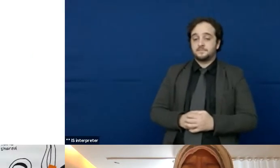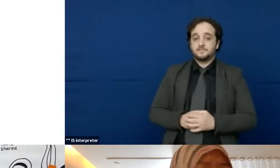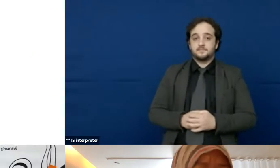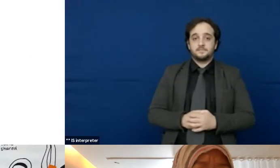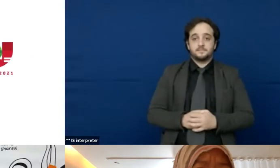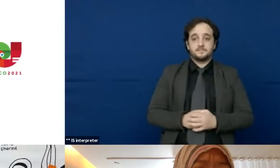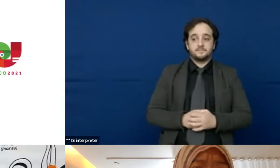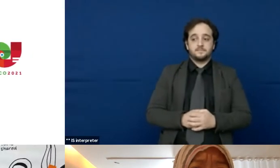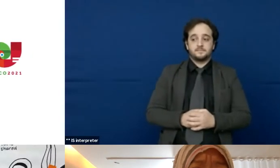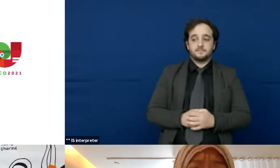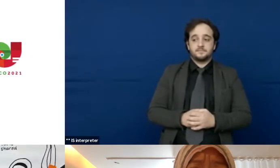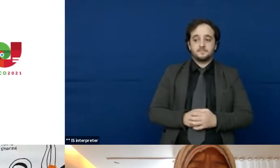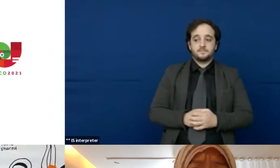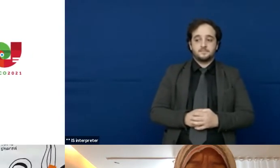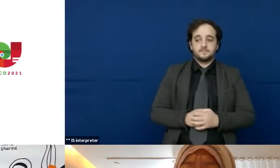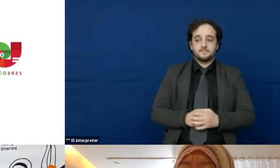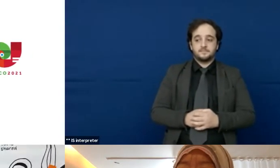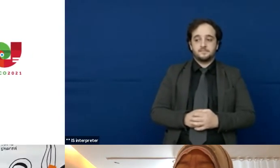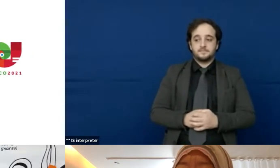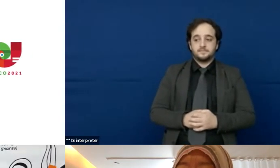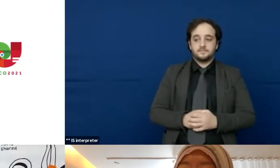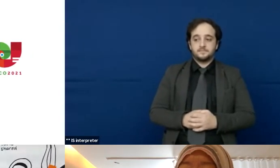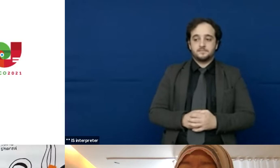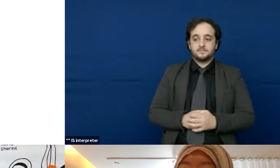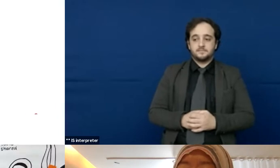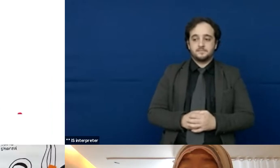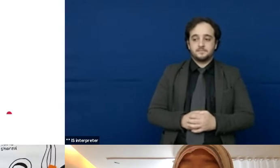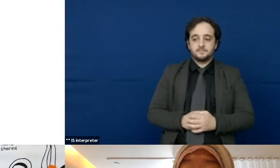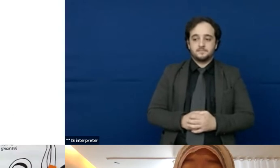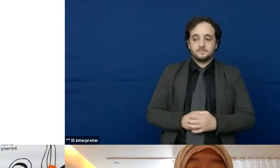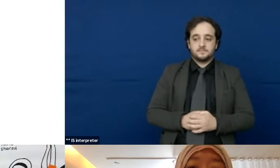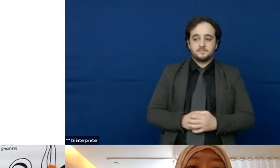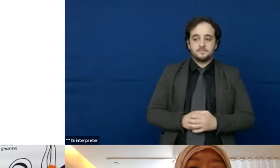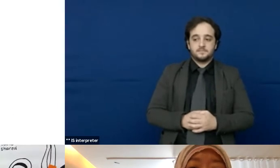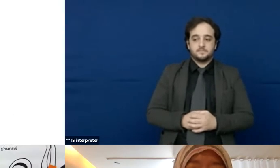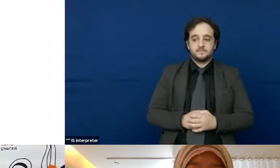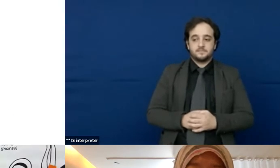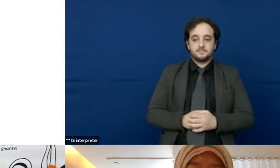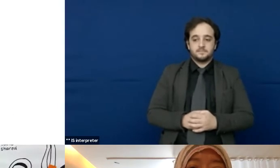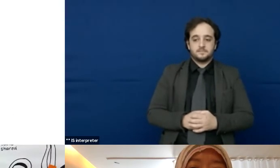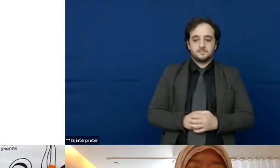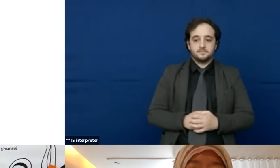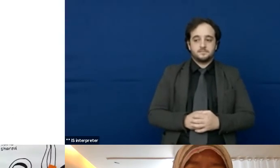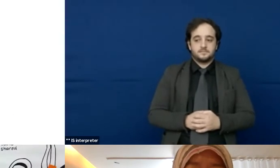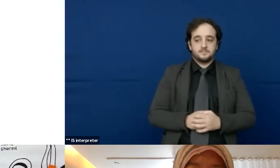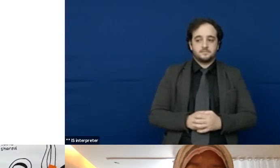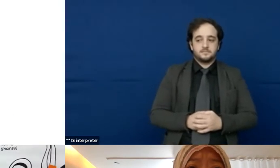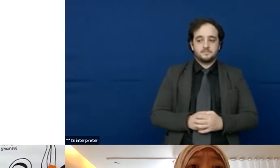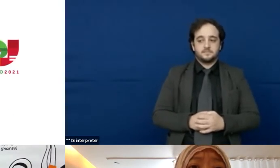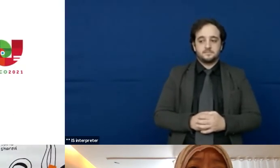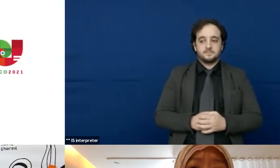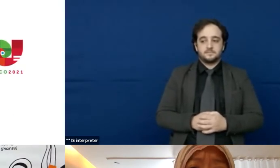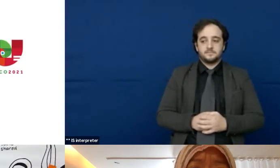women, not just by their vulnerability, but by importantly as assets, as agent of